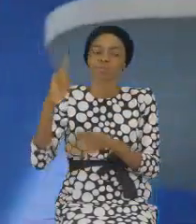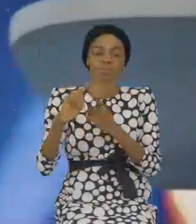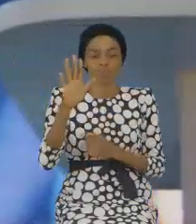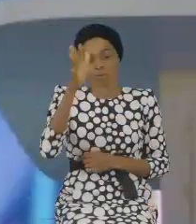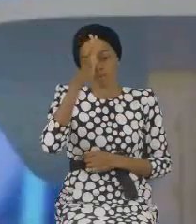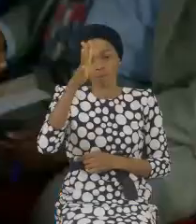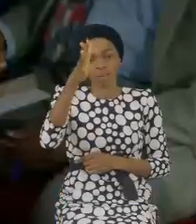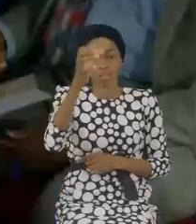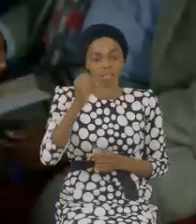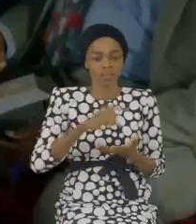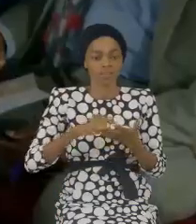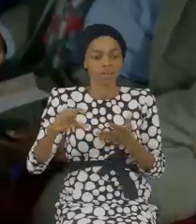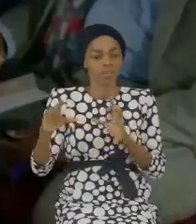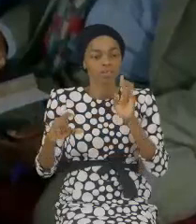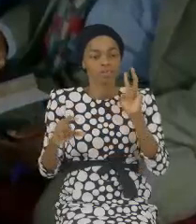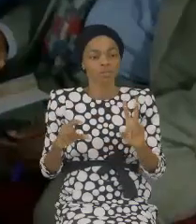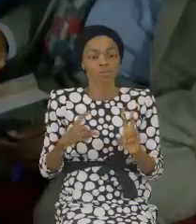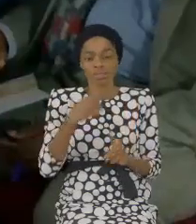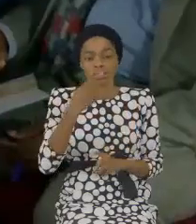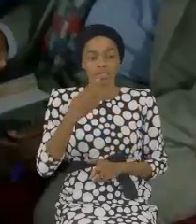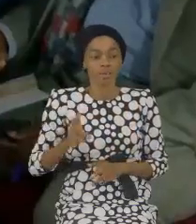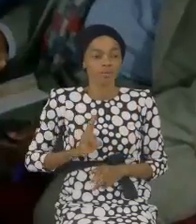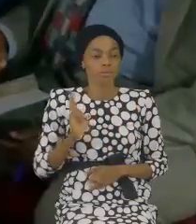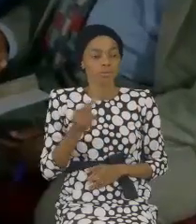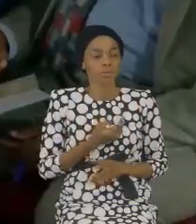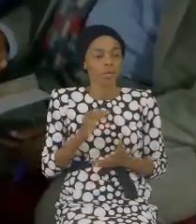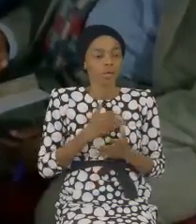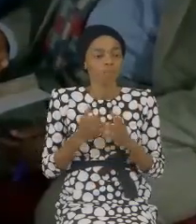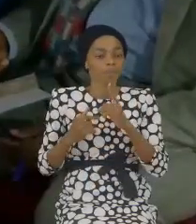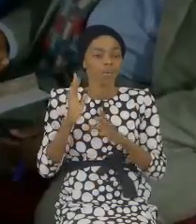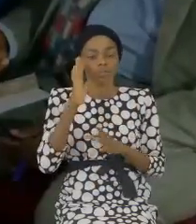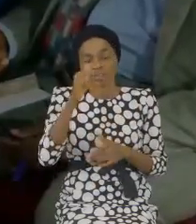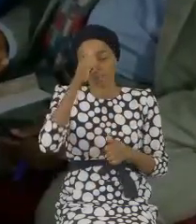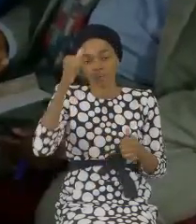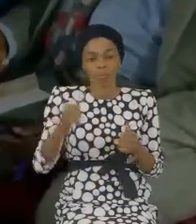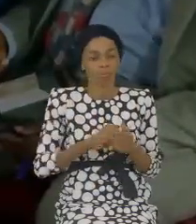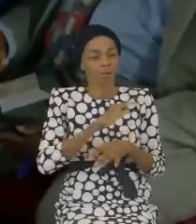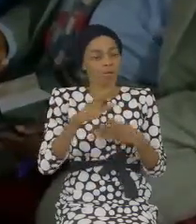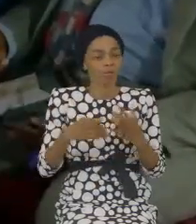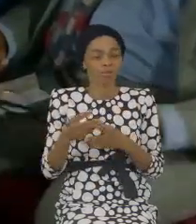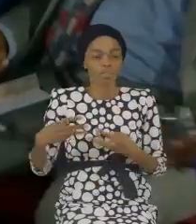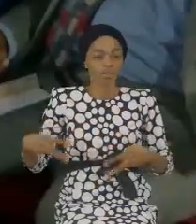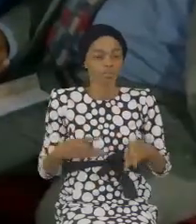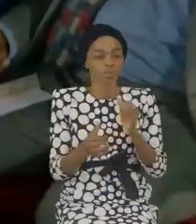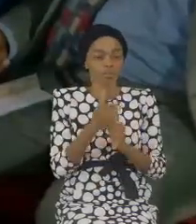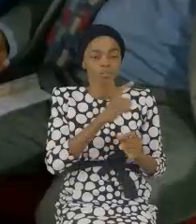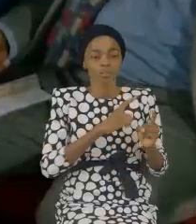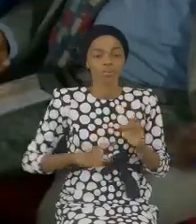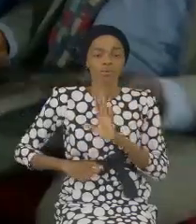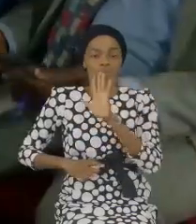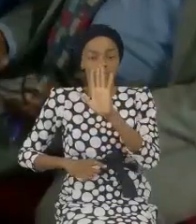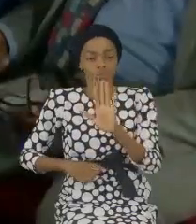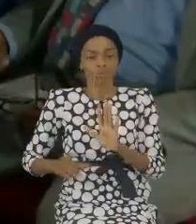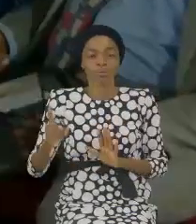verse 2. In verse 2, it tells us, and thou shalt remember all the way which the Lord thy